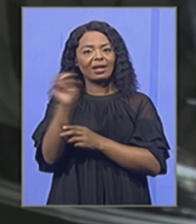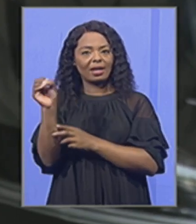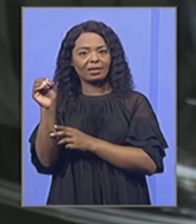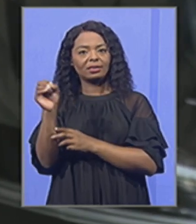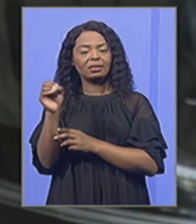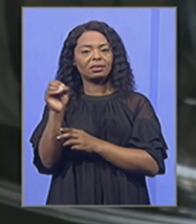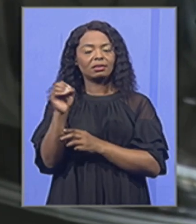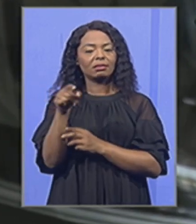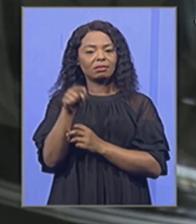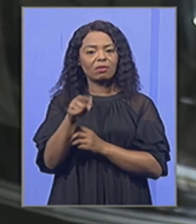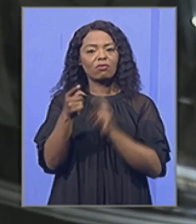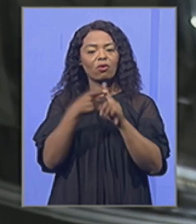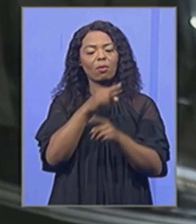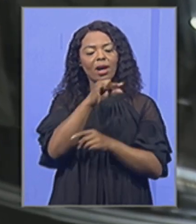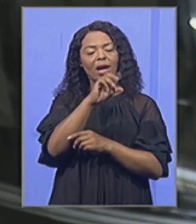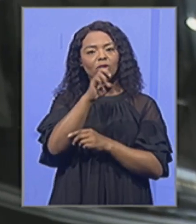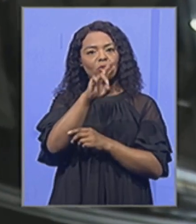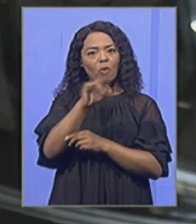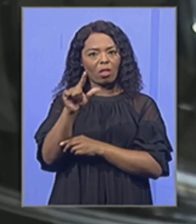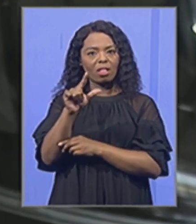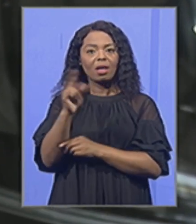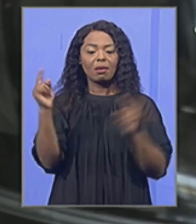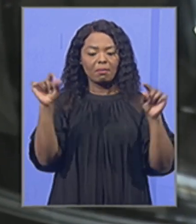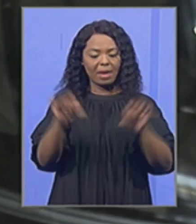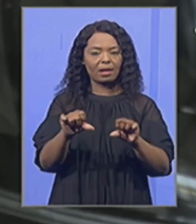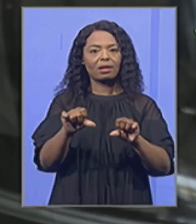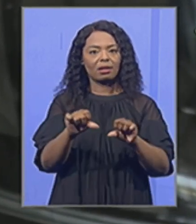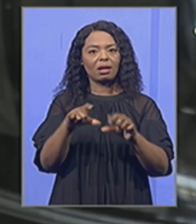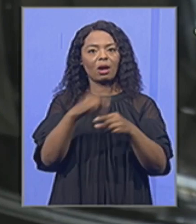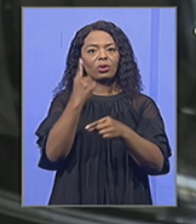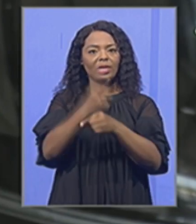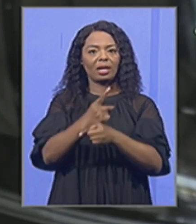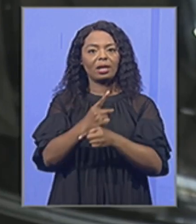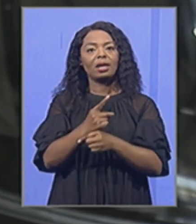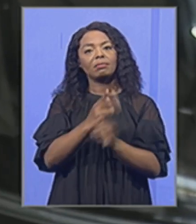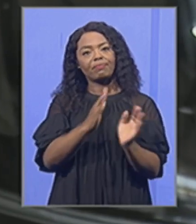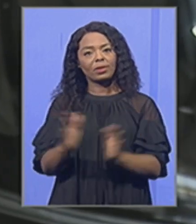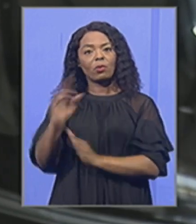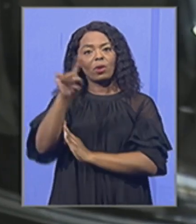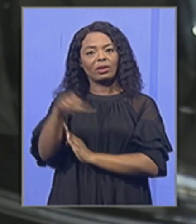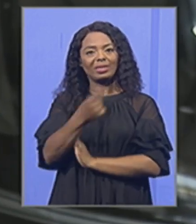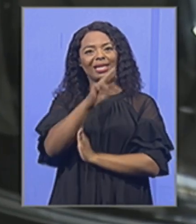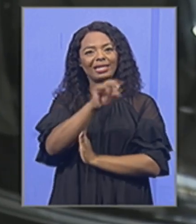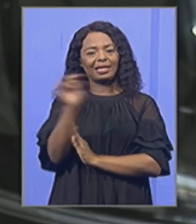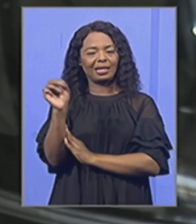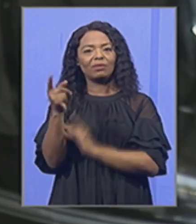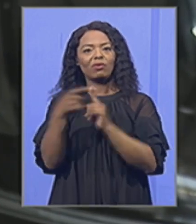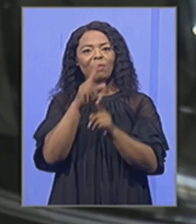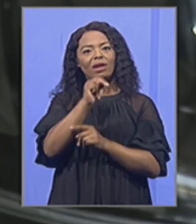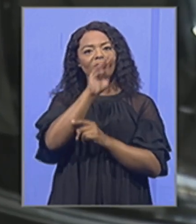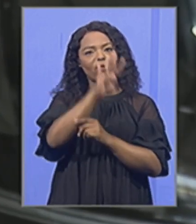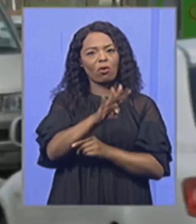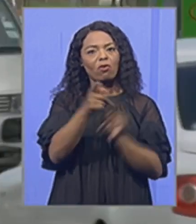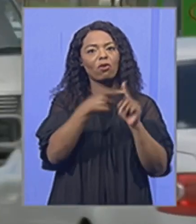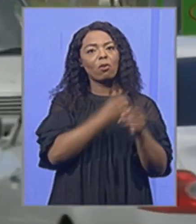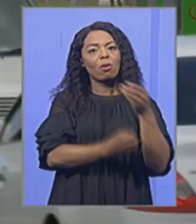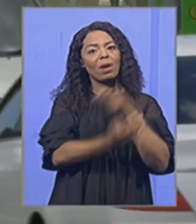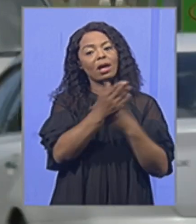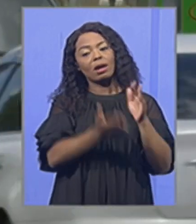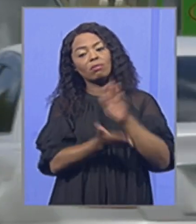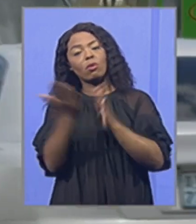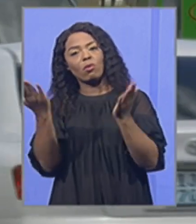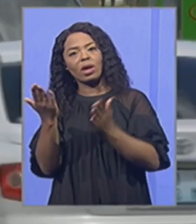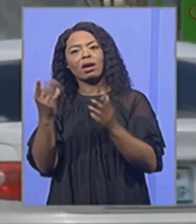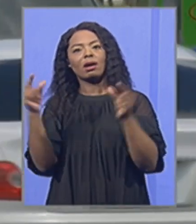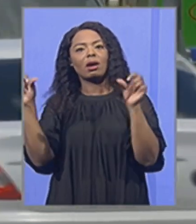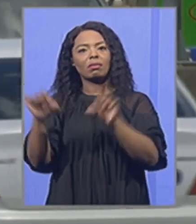through Karasol to Gauteng. There's also about 1,800 on the N4 from Mpumalanga to Gauteng. Ate haile